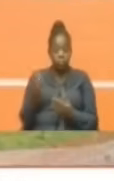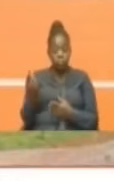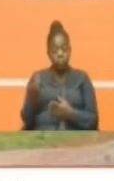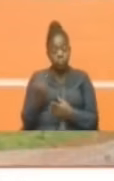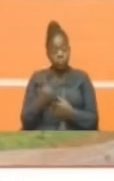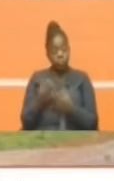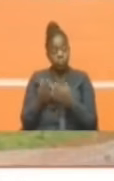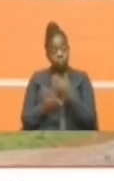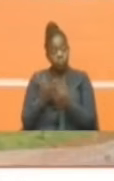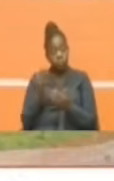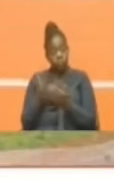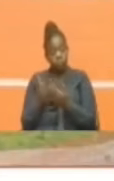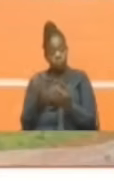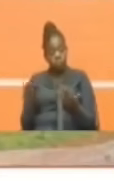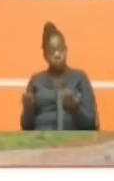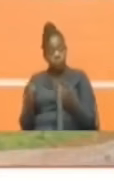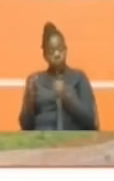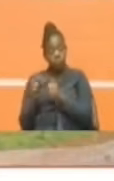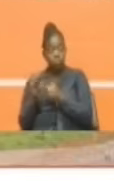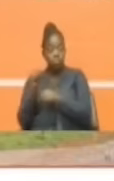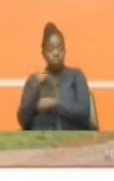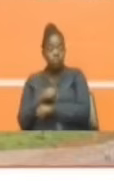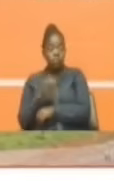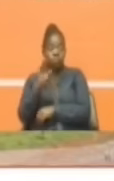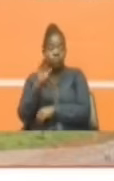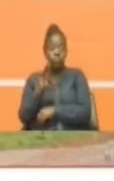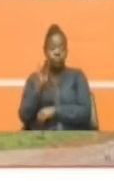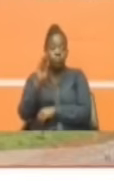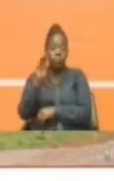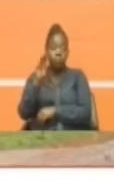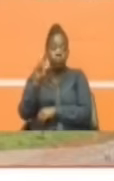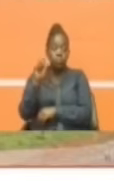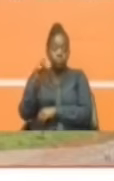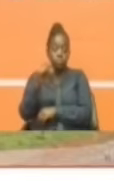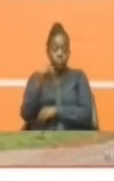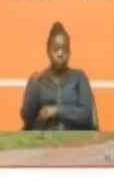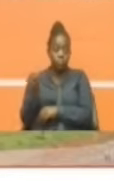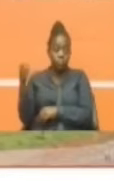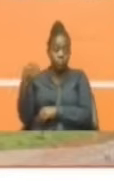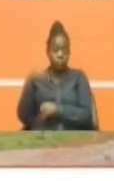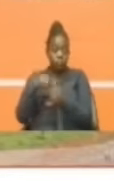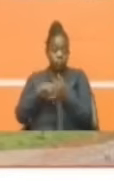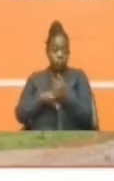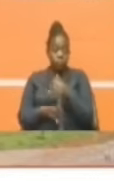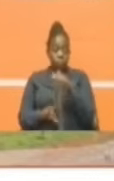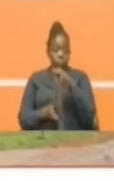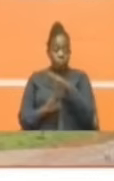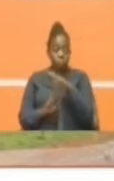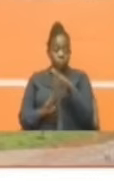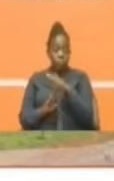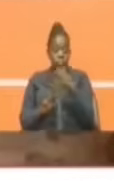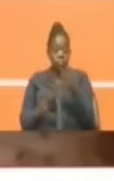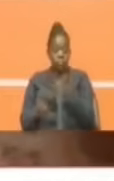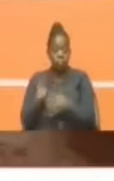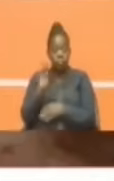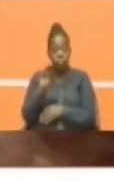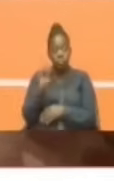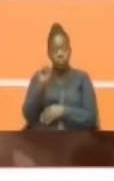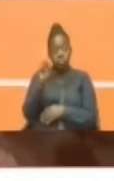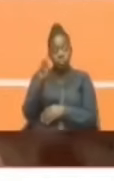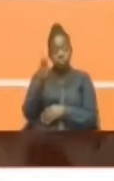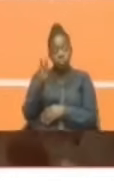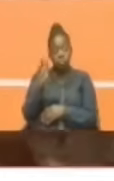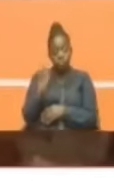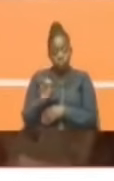Bulenga, Light Primary School Bulenga, Light Secondary and Vocational School Bandwe Abudu